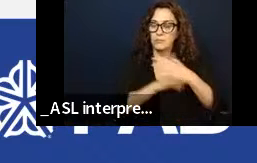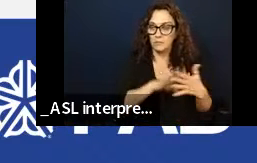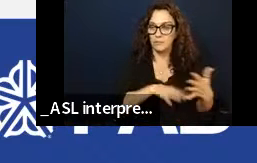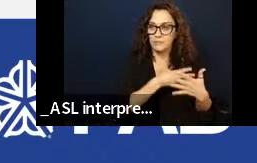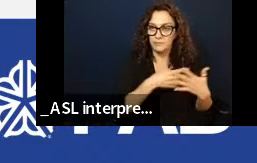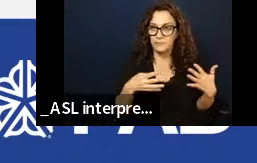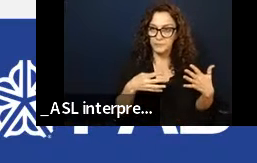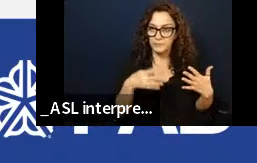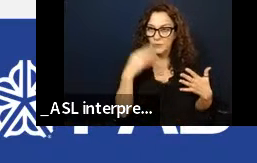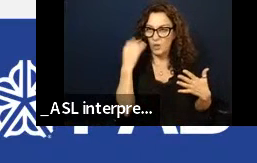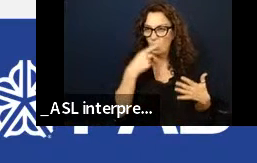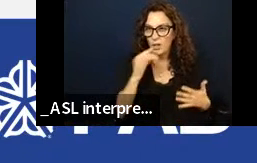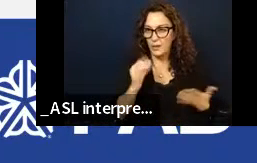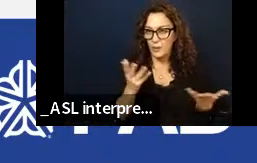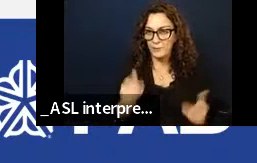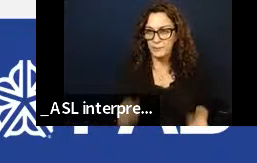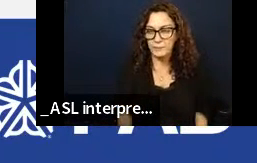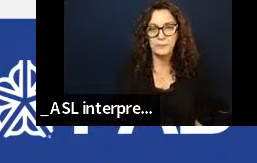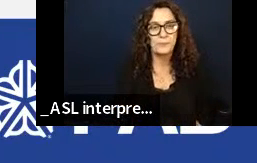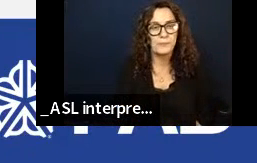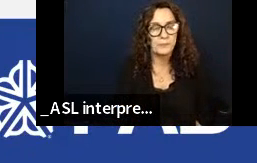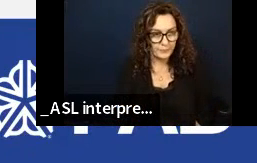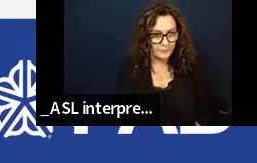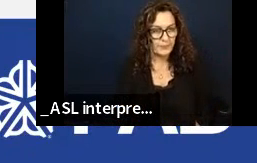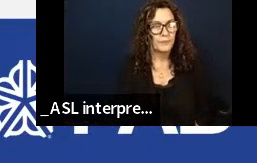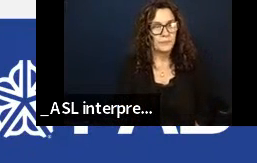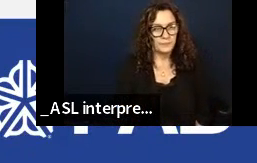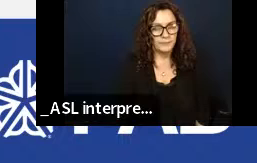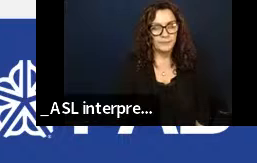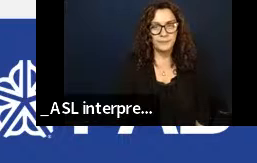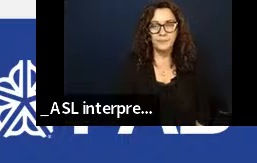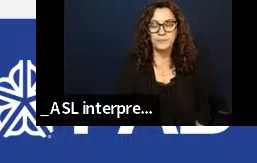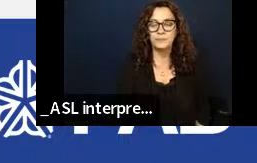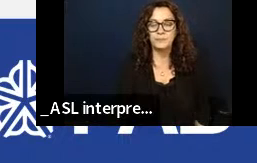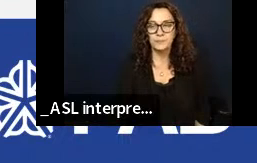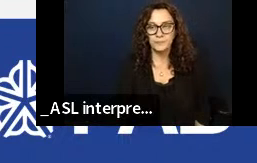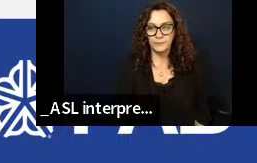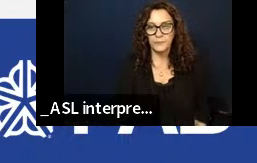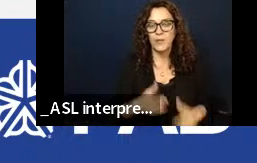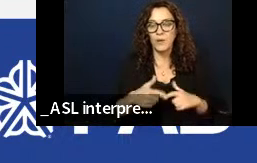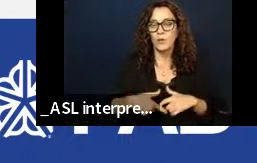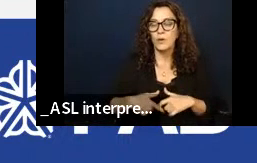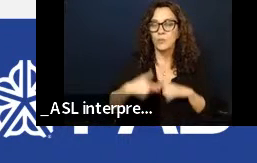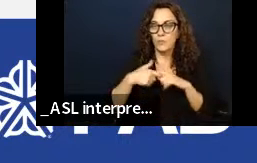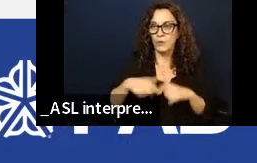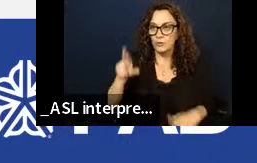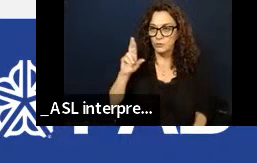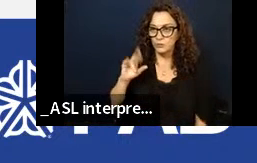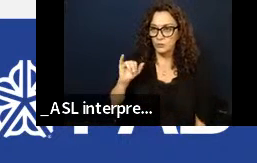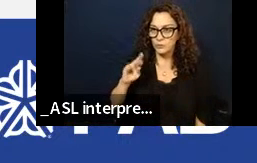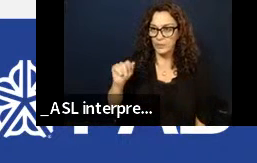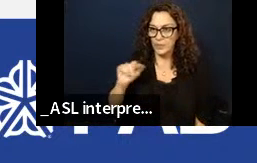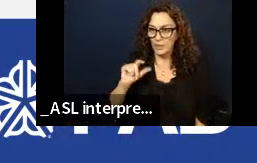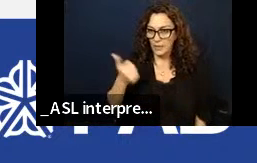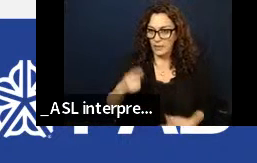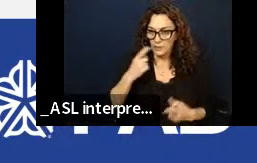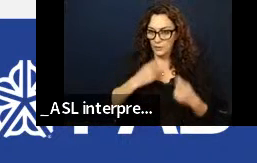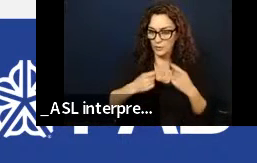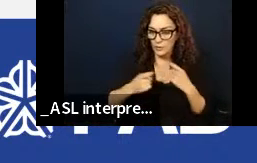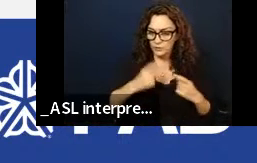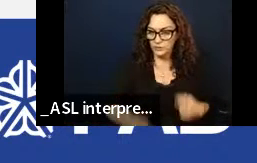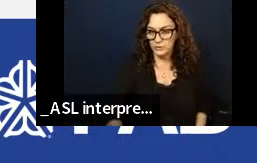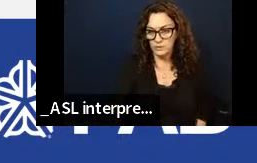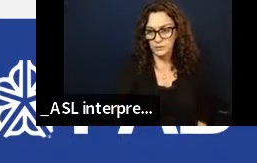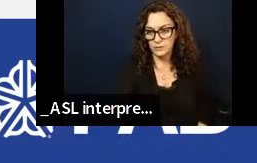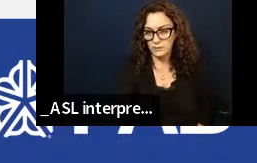All righty. Now, before we get into this, I just want to go ahead and pause and check in with Rena, make sure there are no questions coming in so far that we